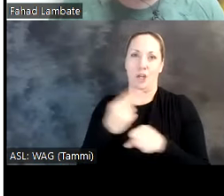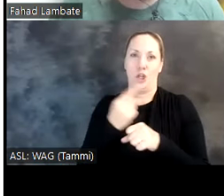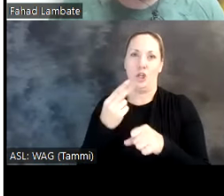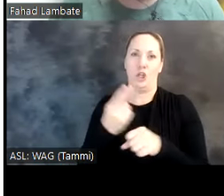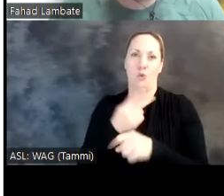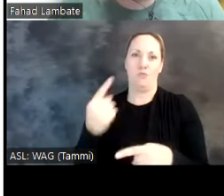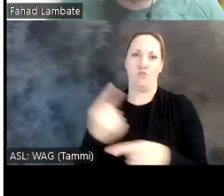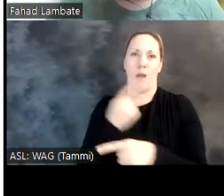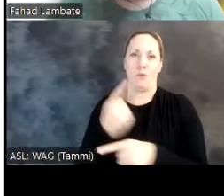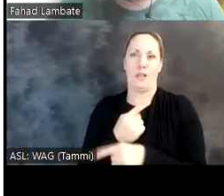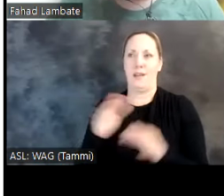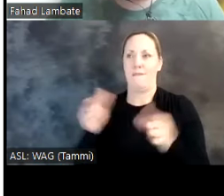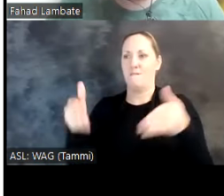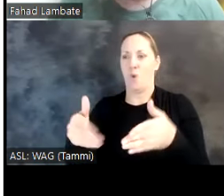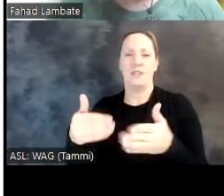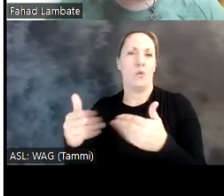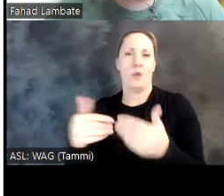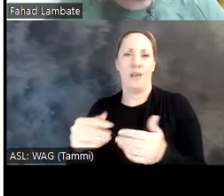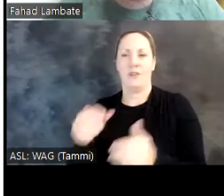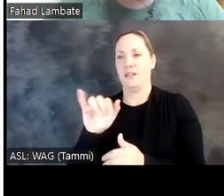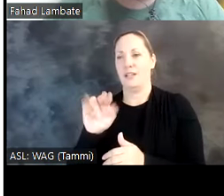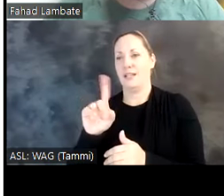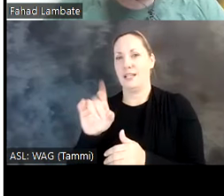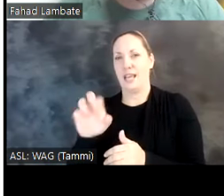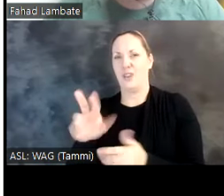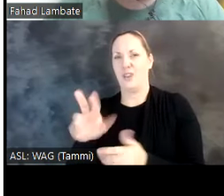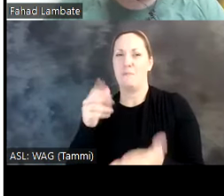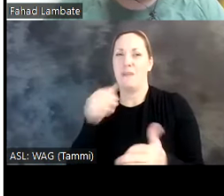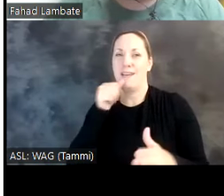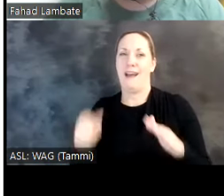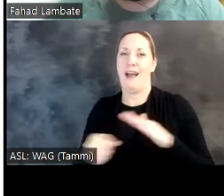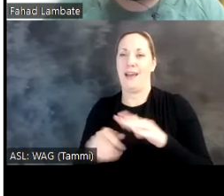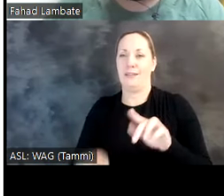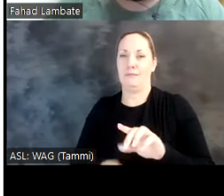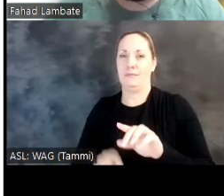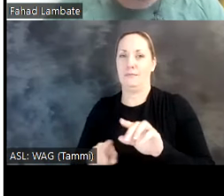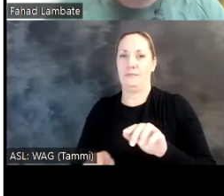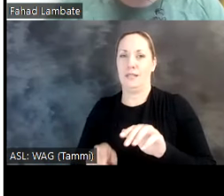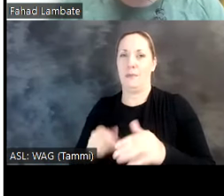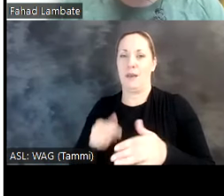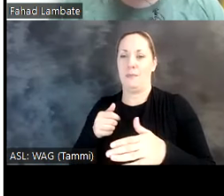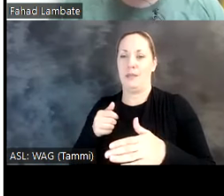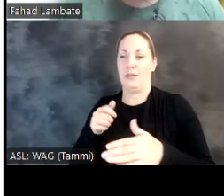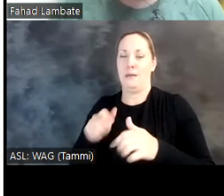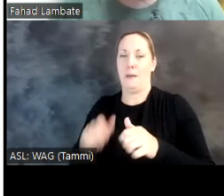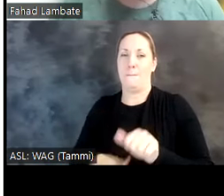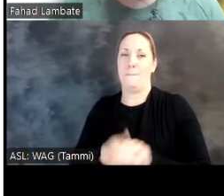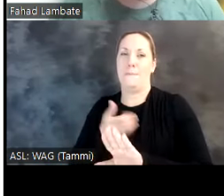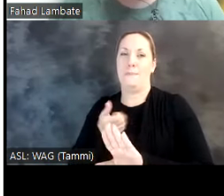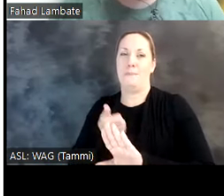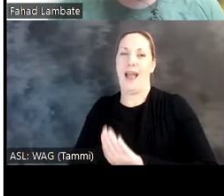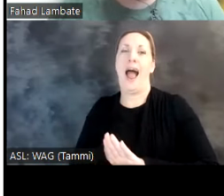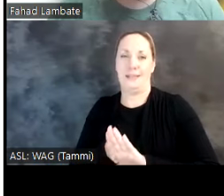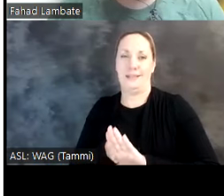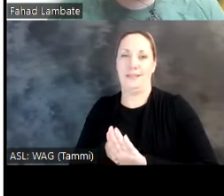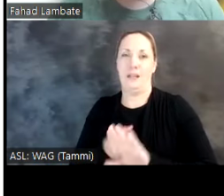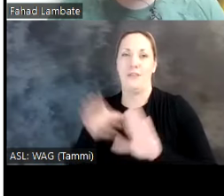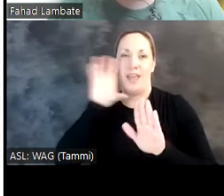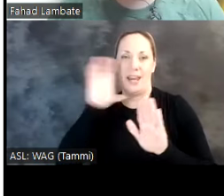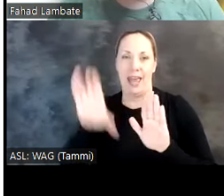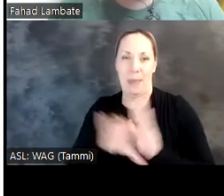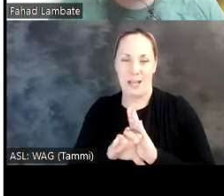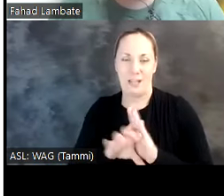focus, whatever the indicator is coming, it will hide behind that particular image. So this is also one of the reason